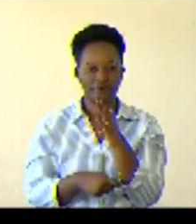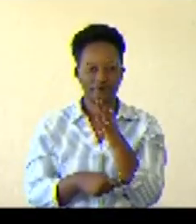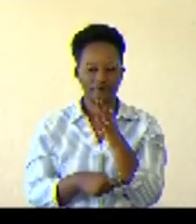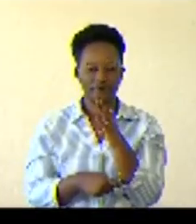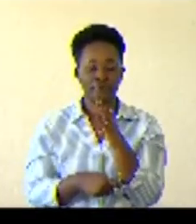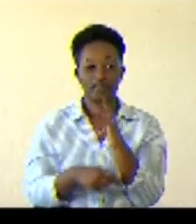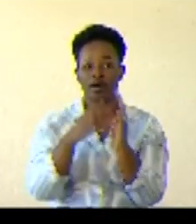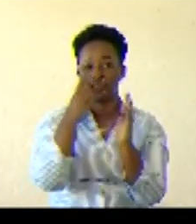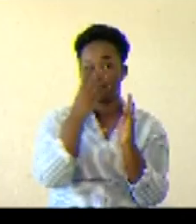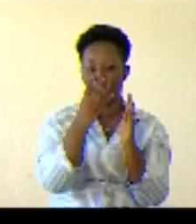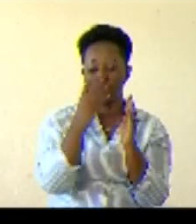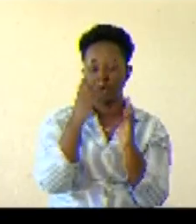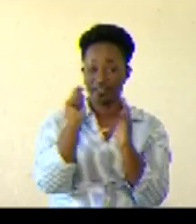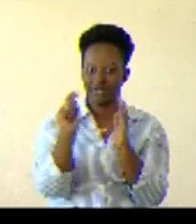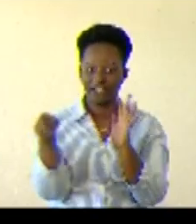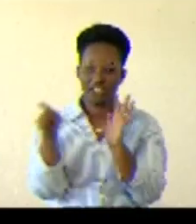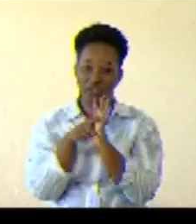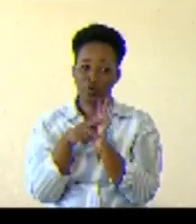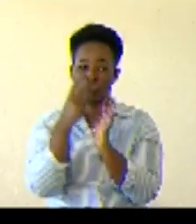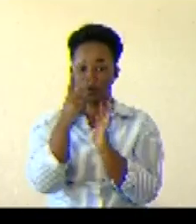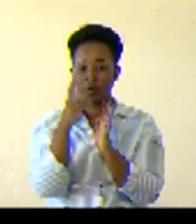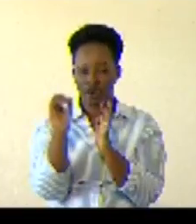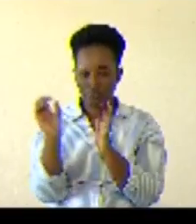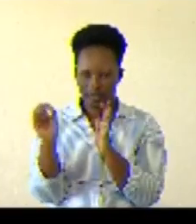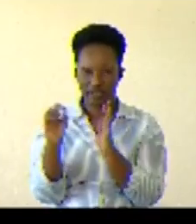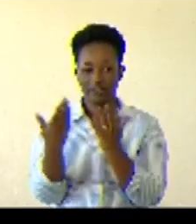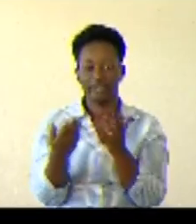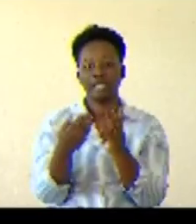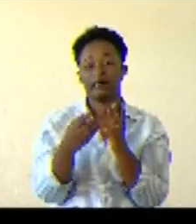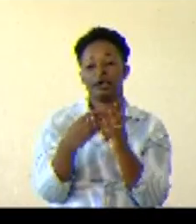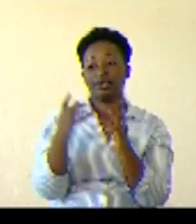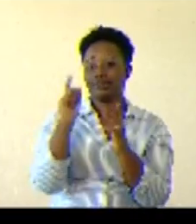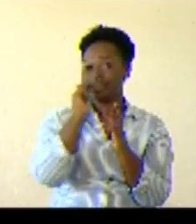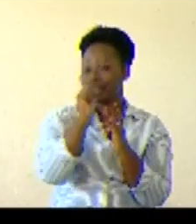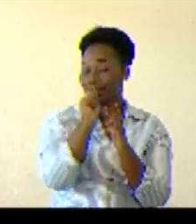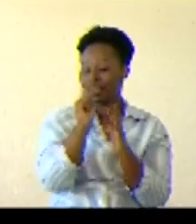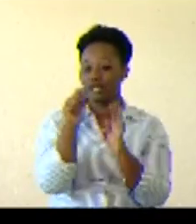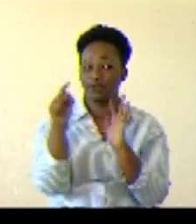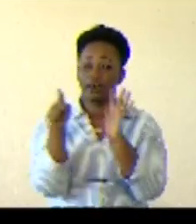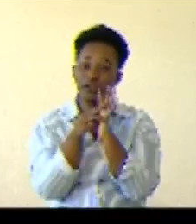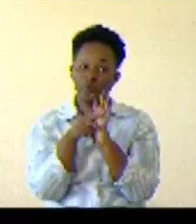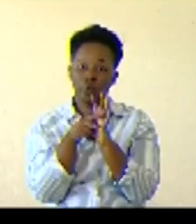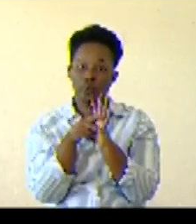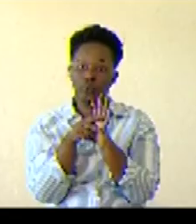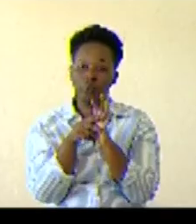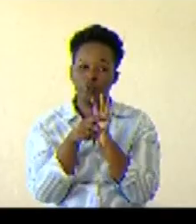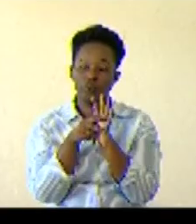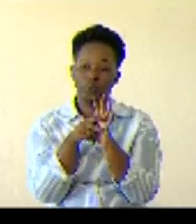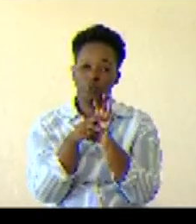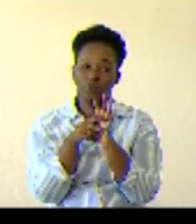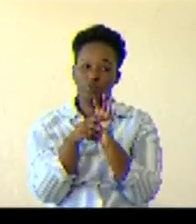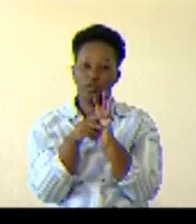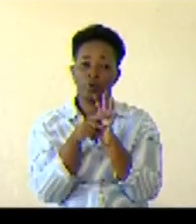40 is equal to 200. And therefore, when you divide by 4, it means the